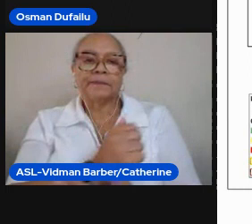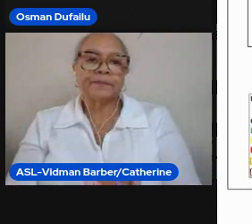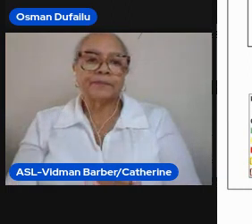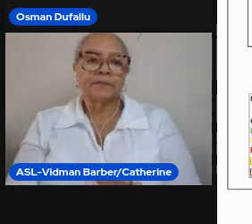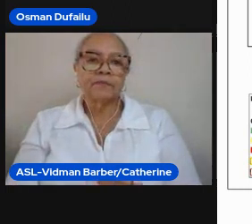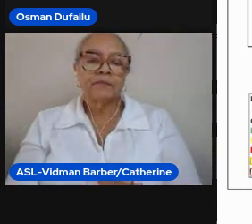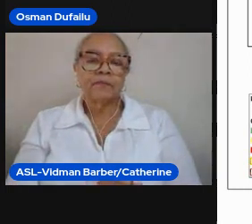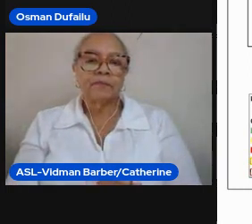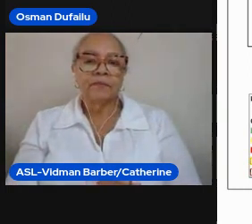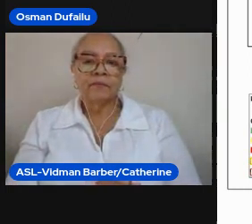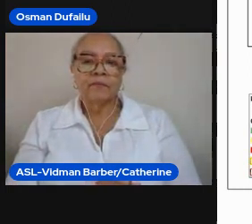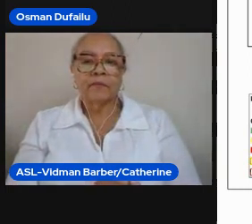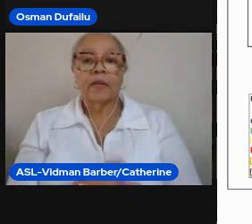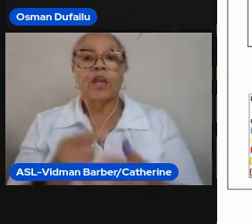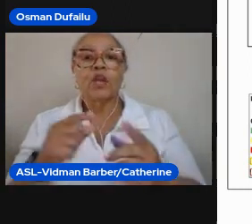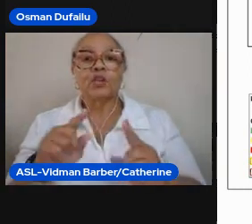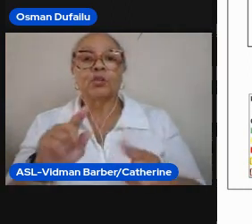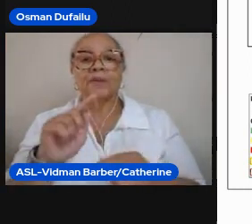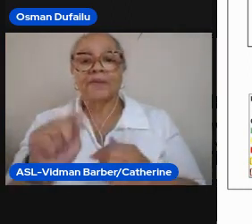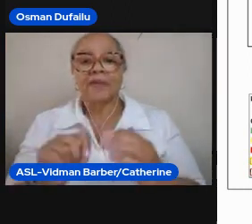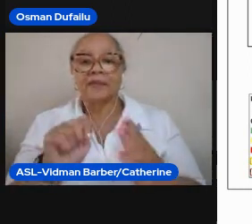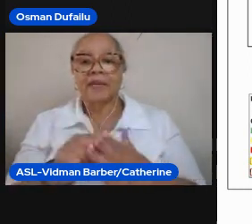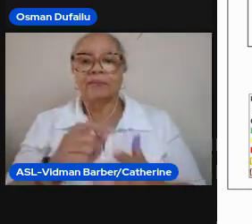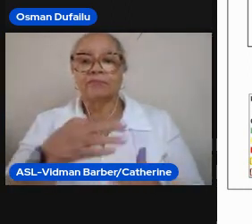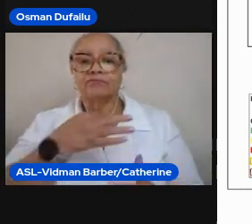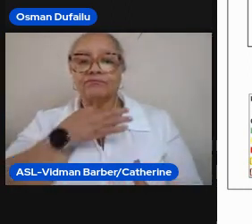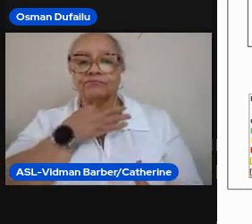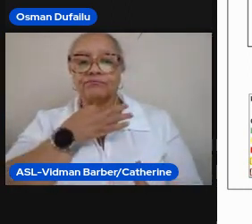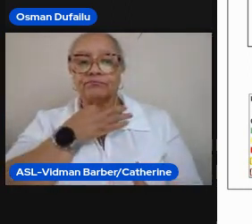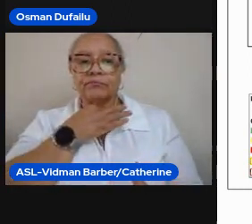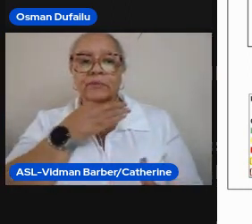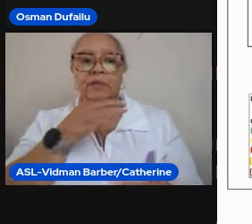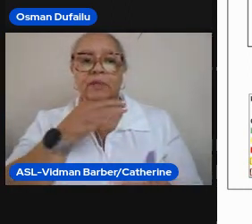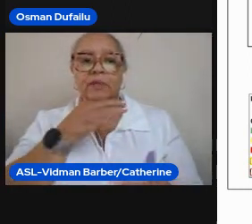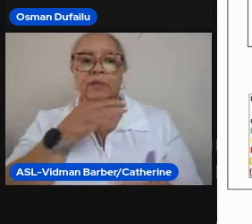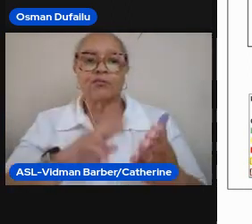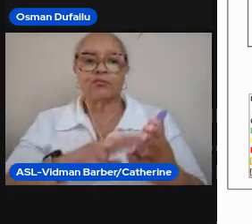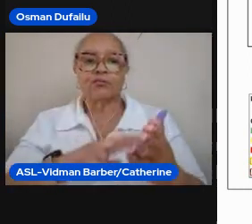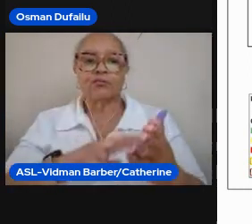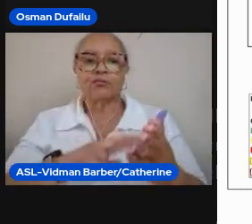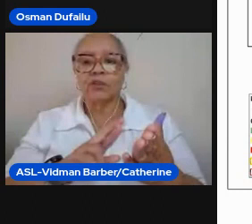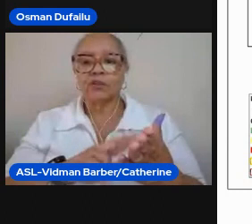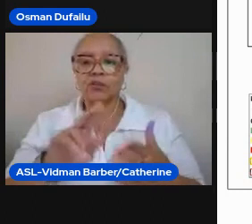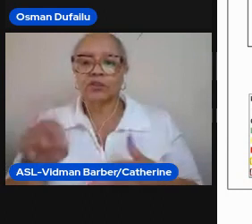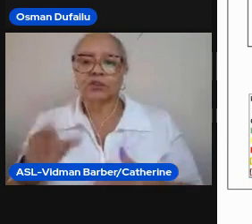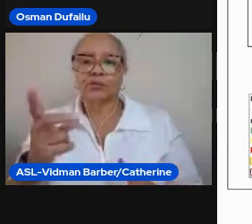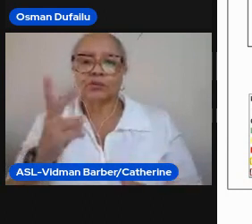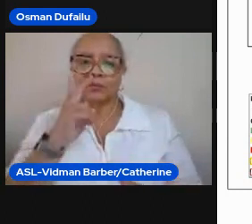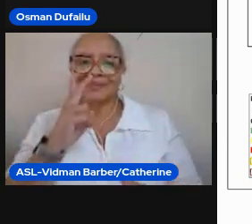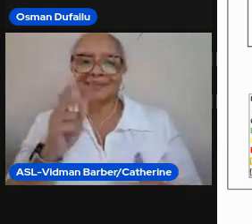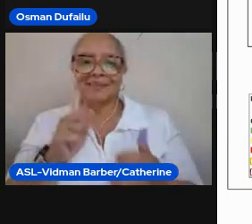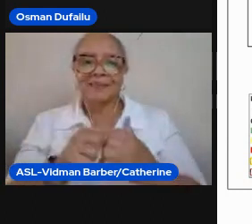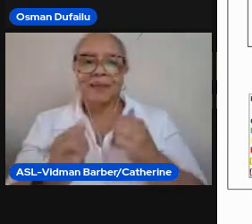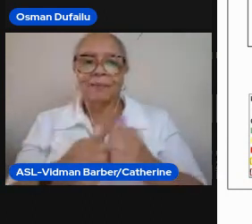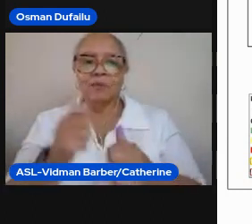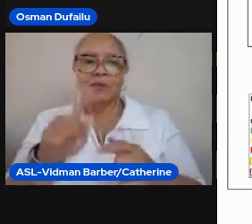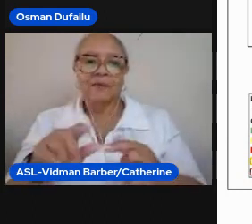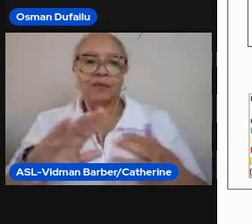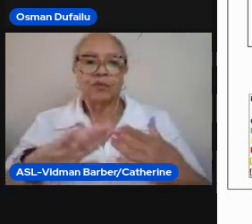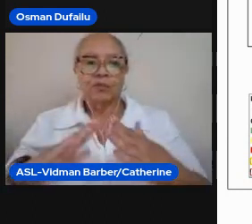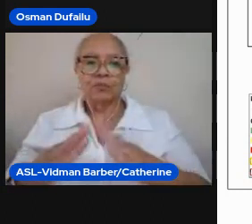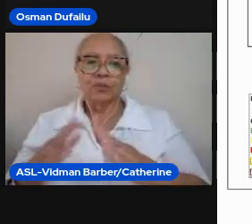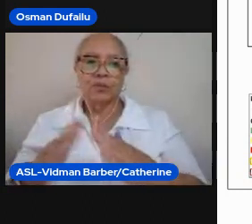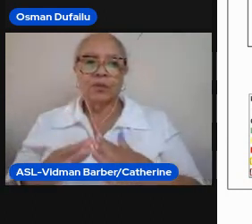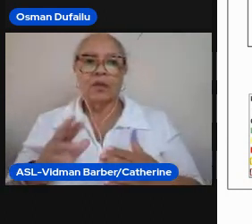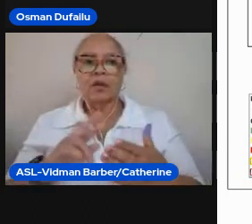During this period, I was also curious, although I didn't present this research, was just to see that most of these communities are